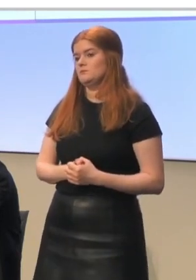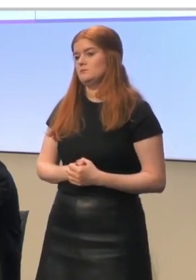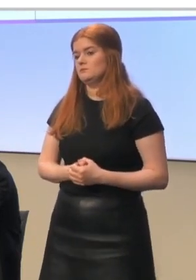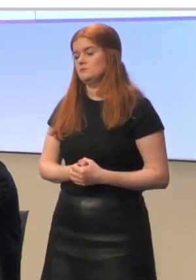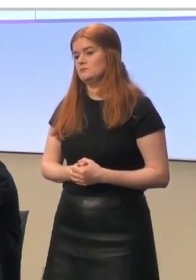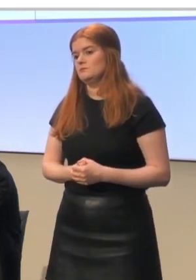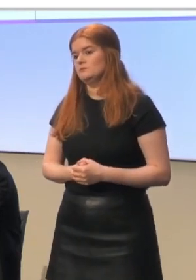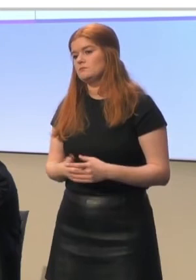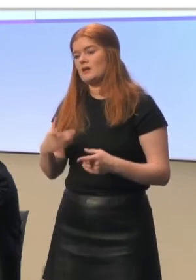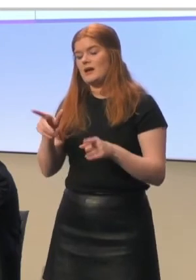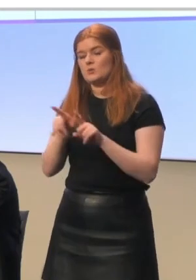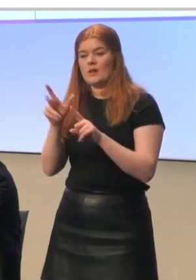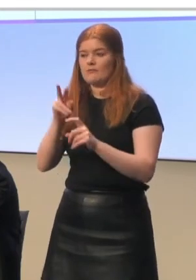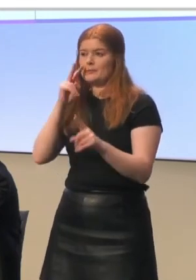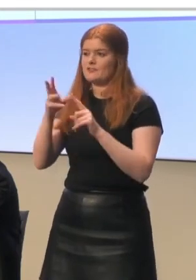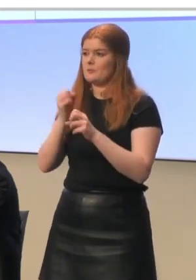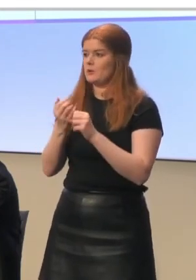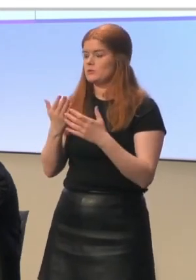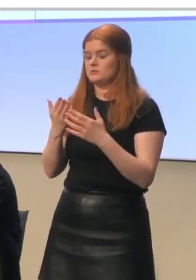There was a perception of wide